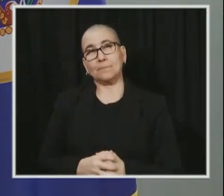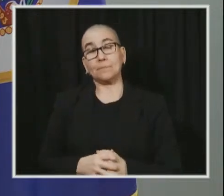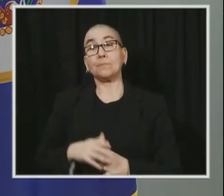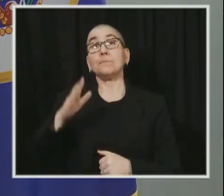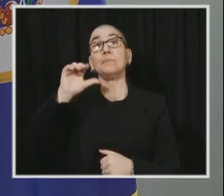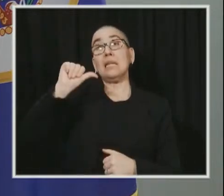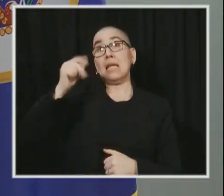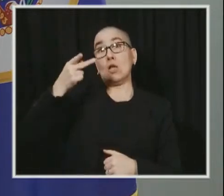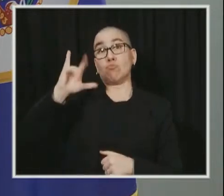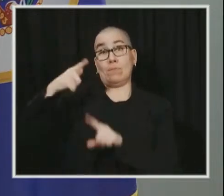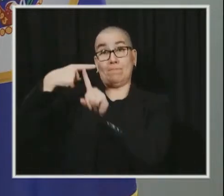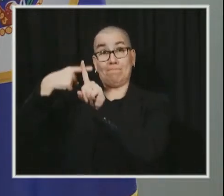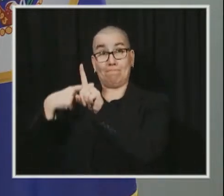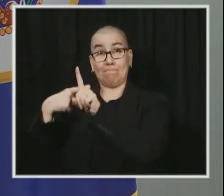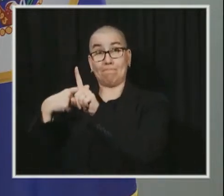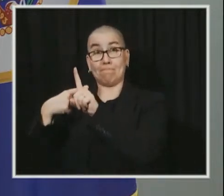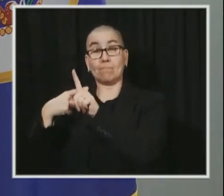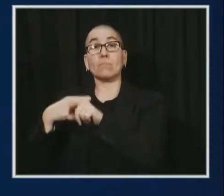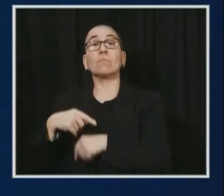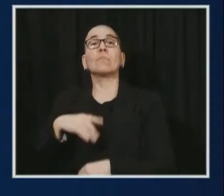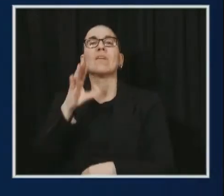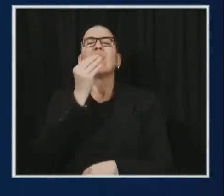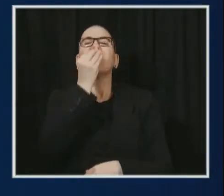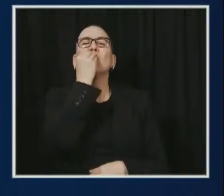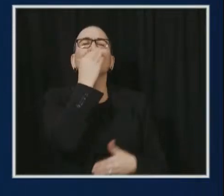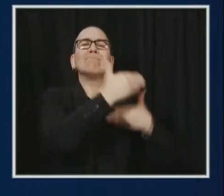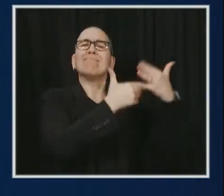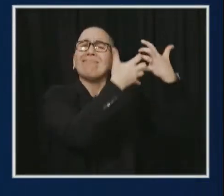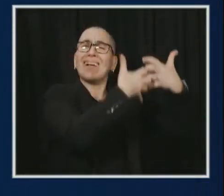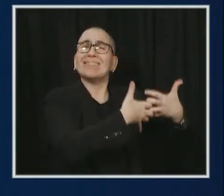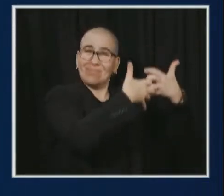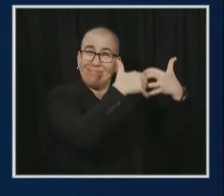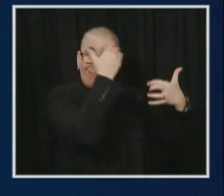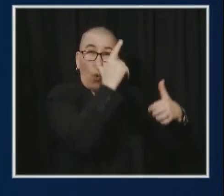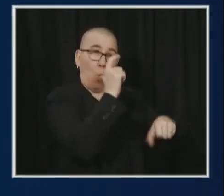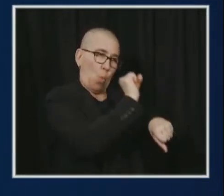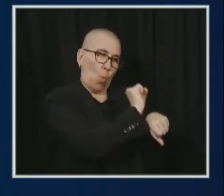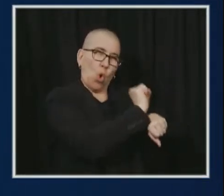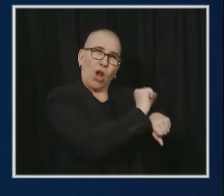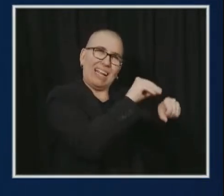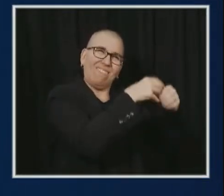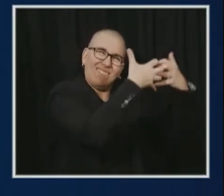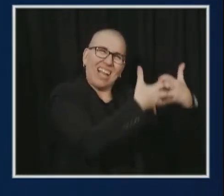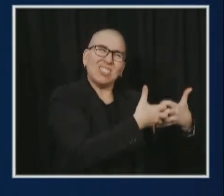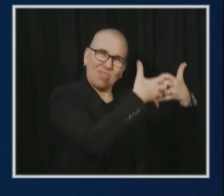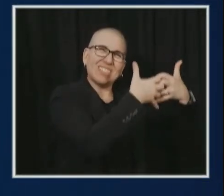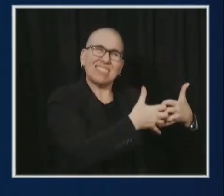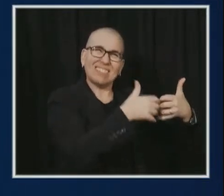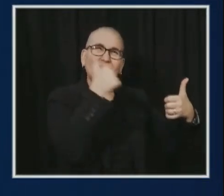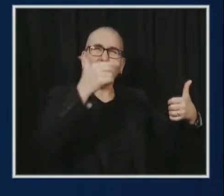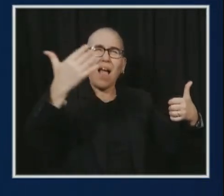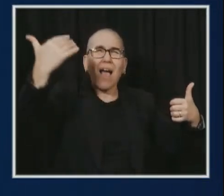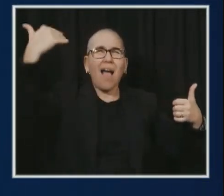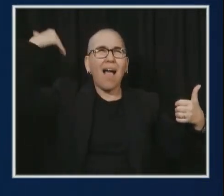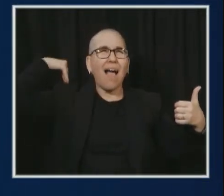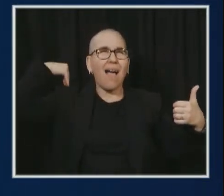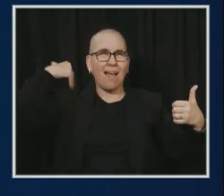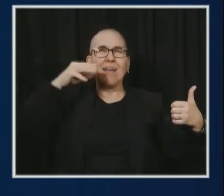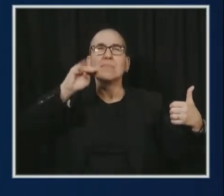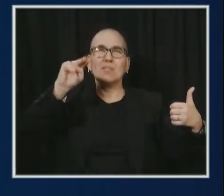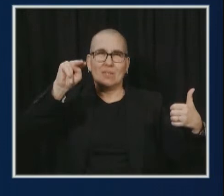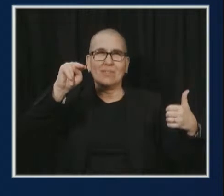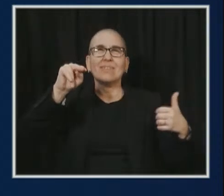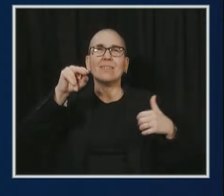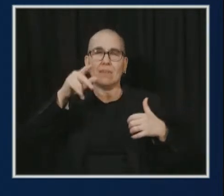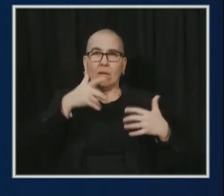with food processing plant employees specifically. As you might remember, around the country and here in Minnesota, these were some of the largest